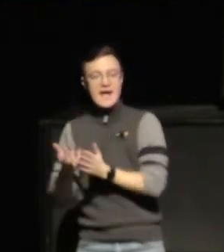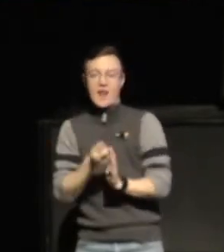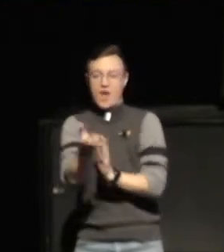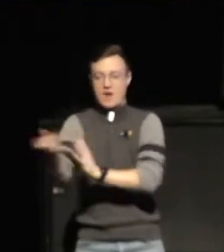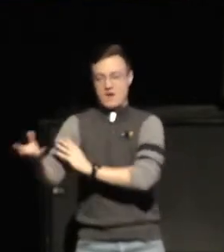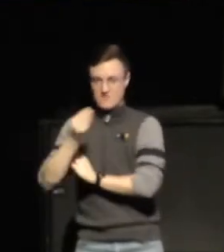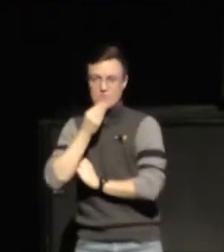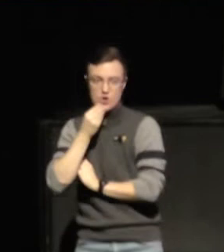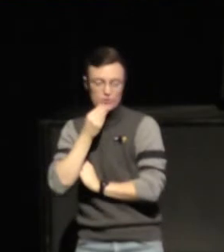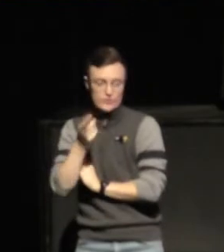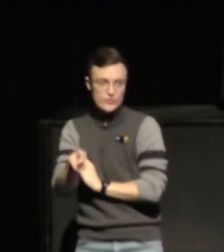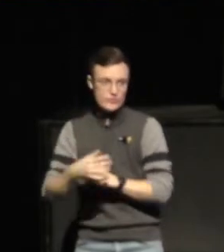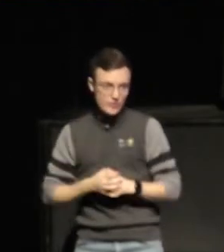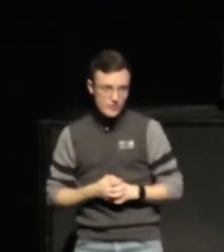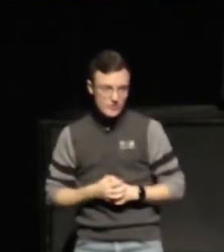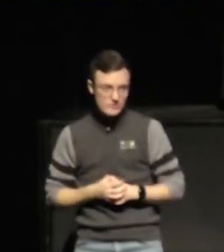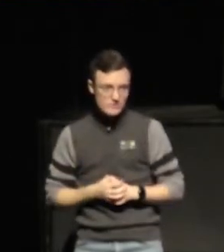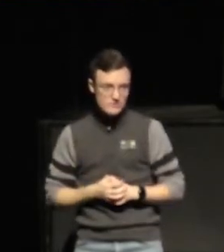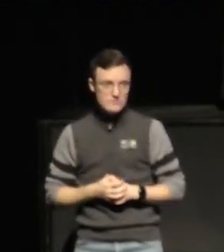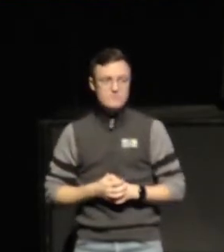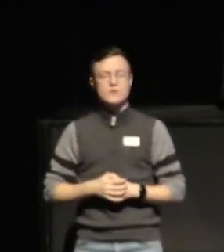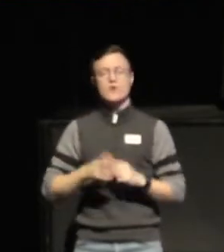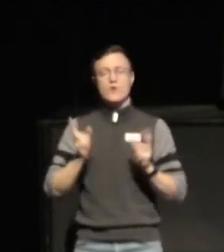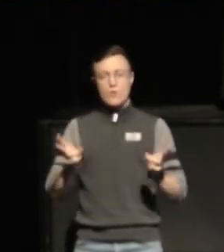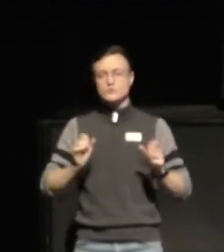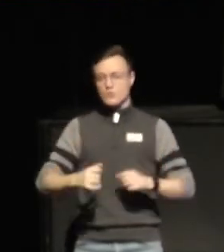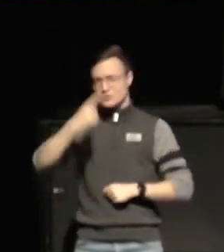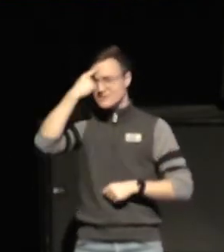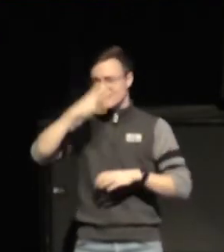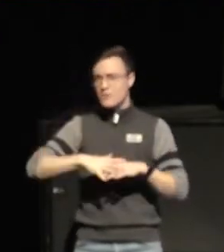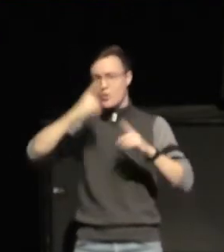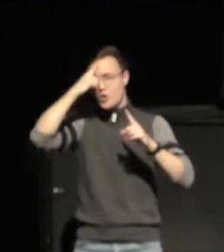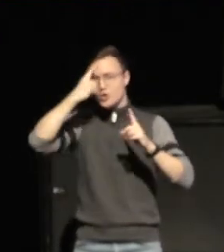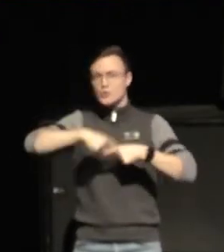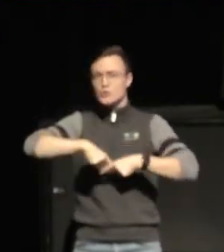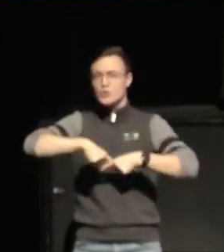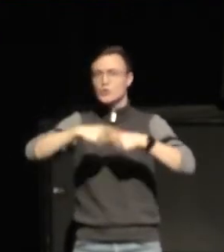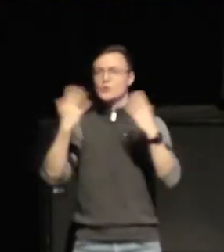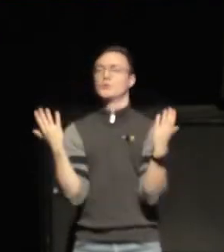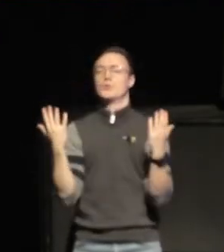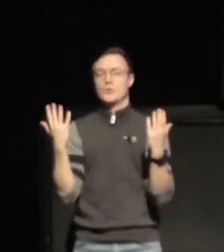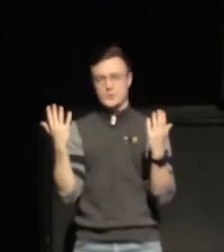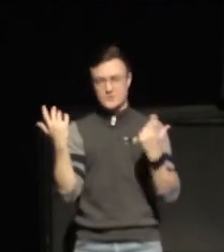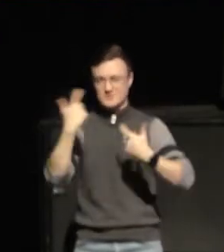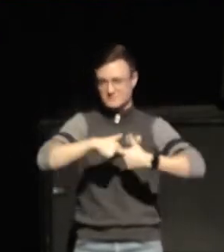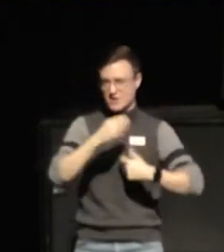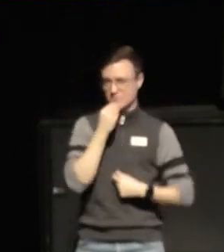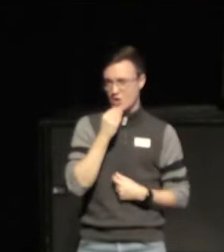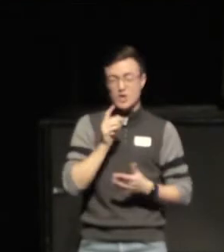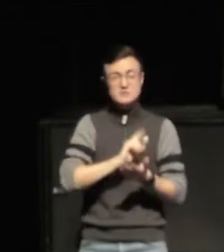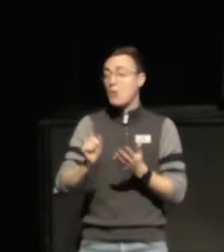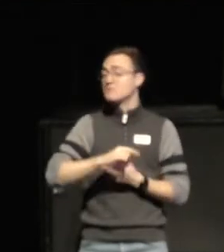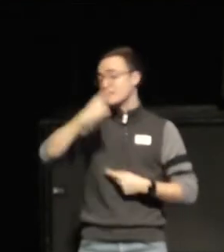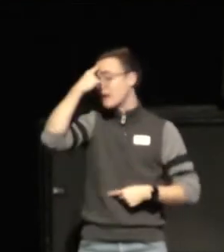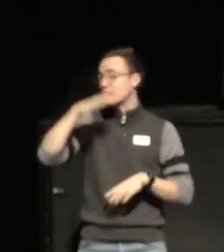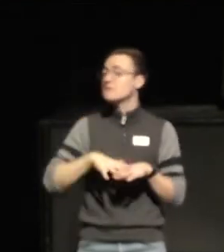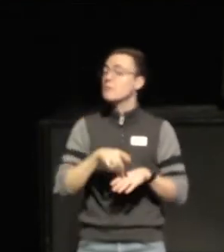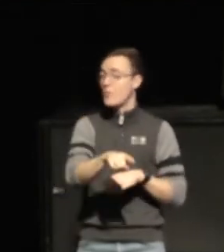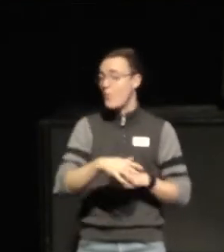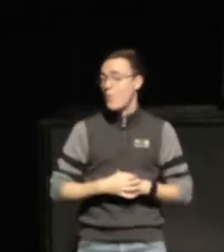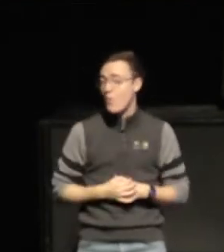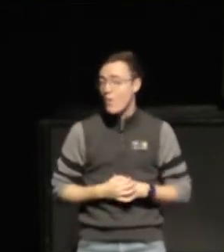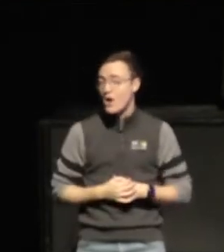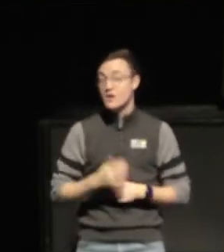cultural elements of food and the cultural acceptability of food that are often underplayed. And that also